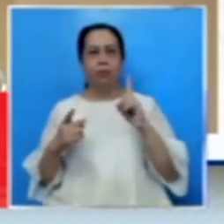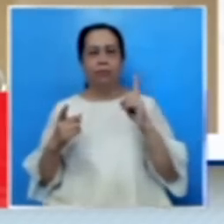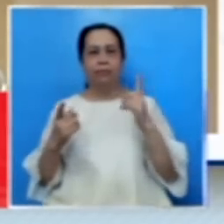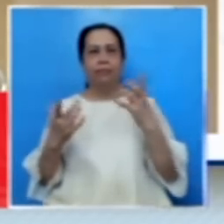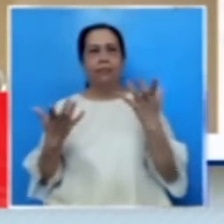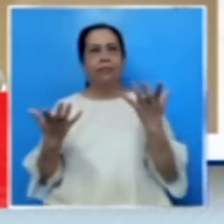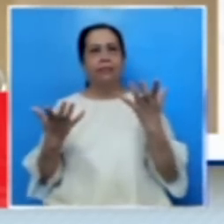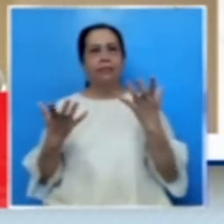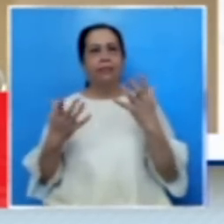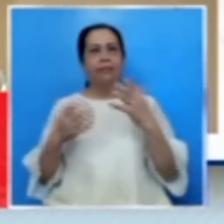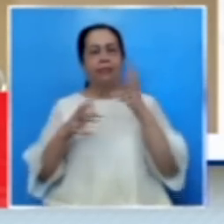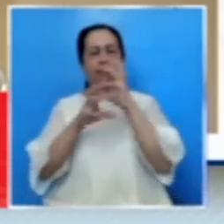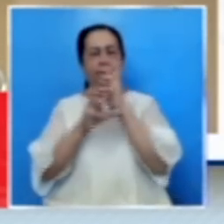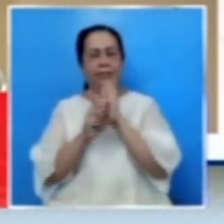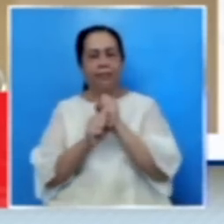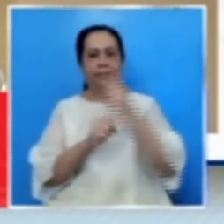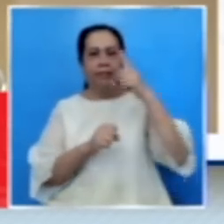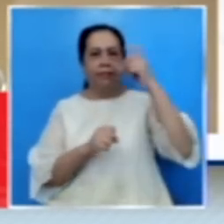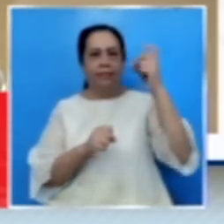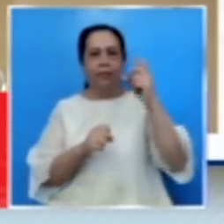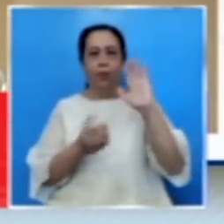a dream to become a doctor.